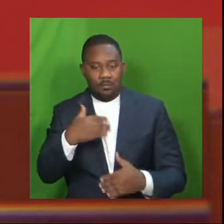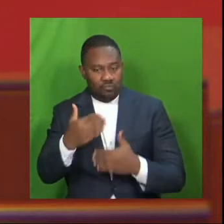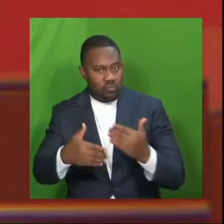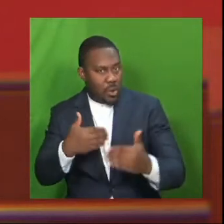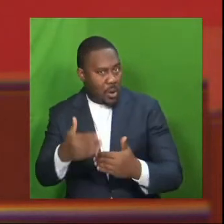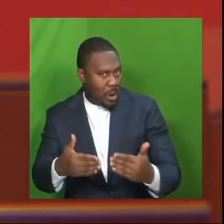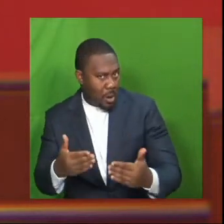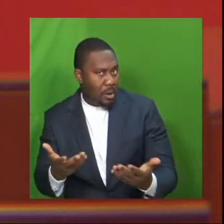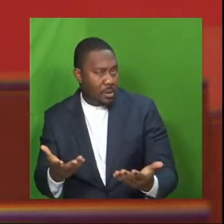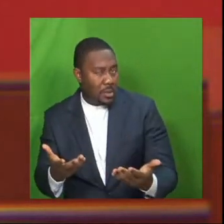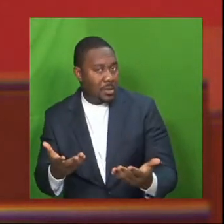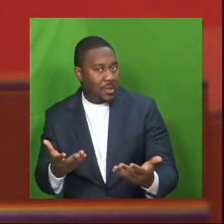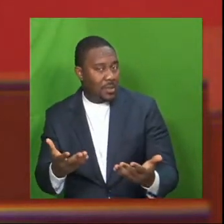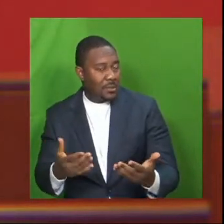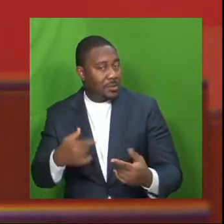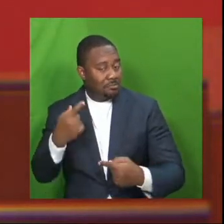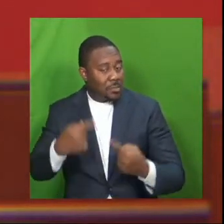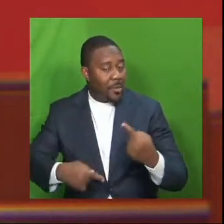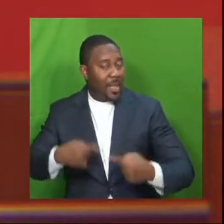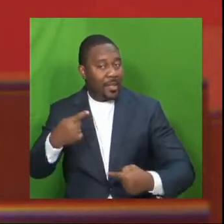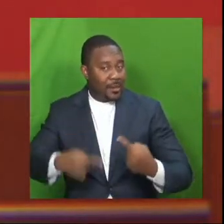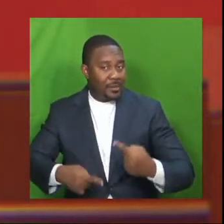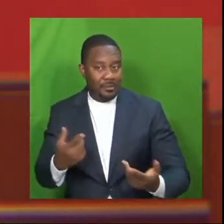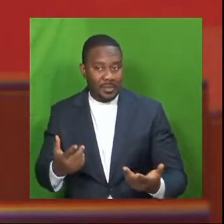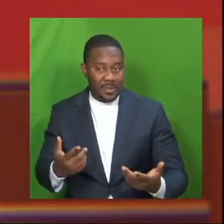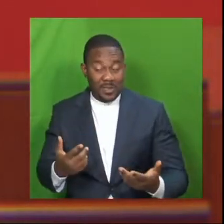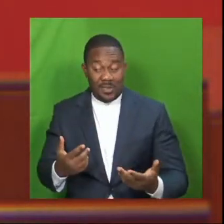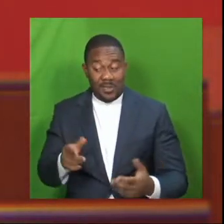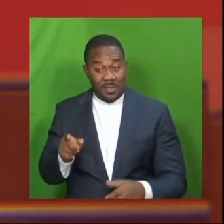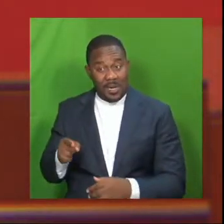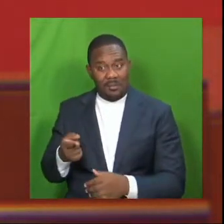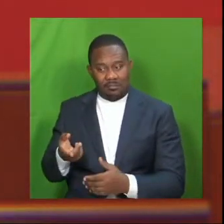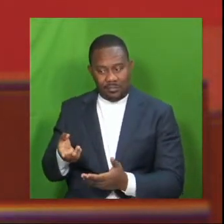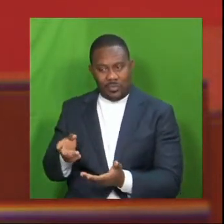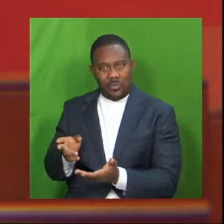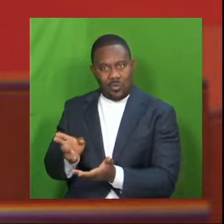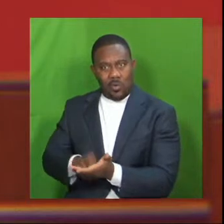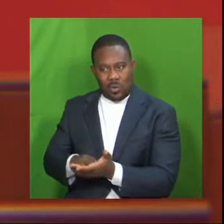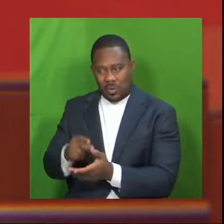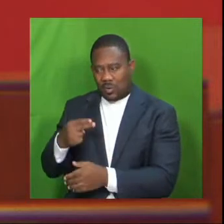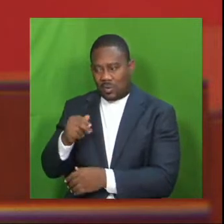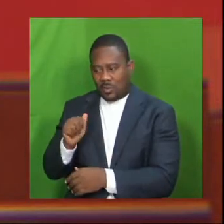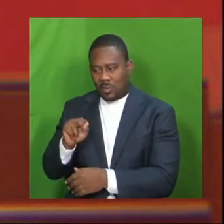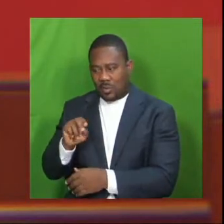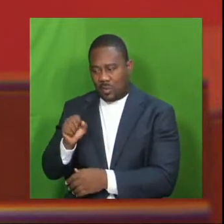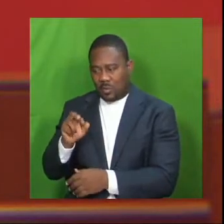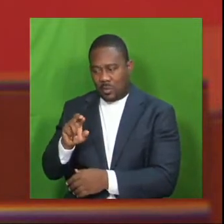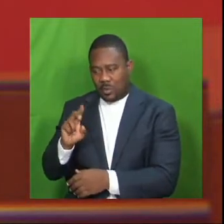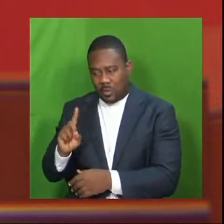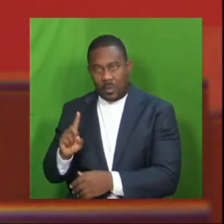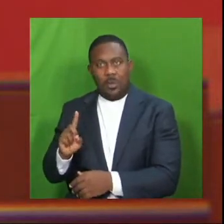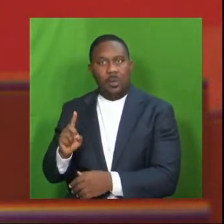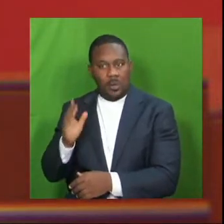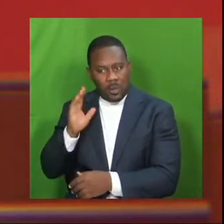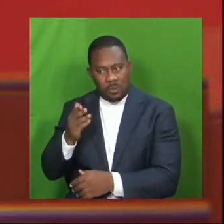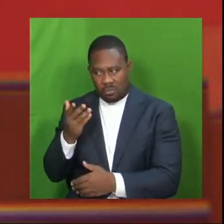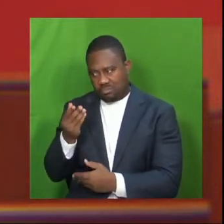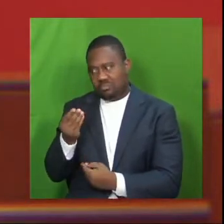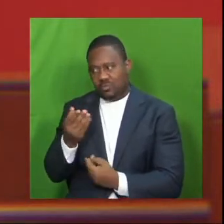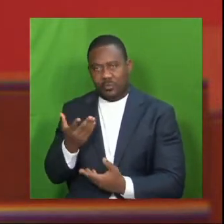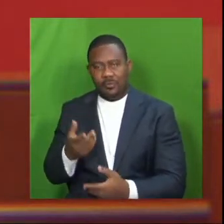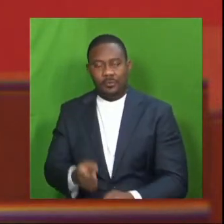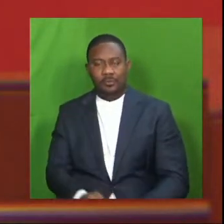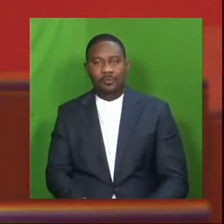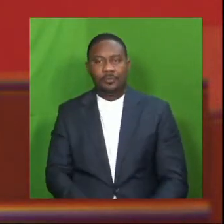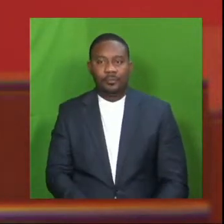process. The Hansard will bear me out. There are a number of times we've done that. So these are